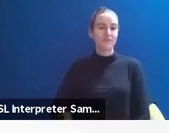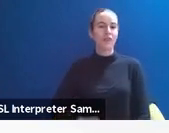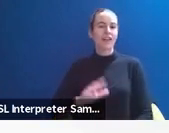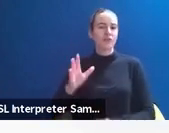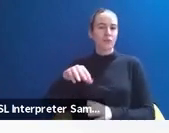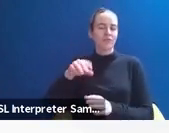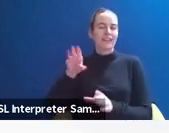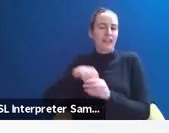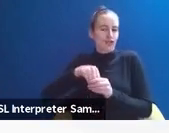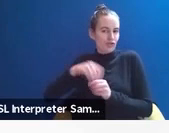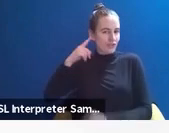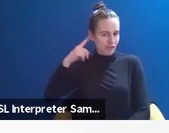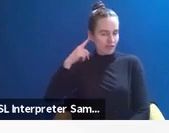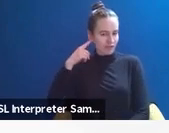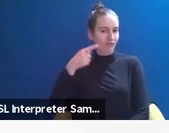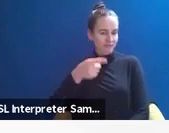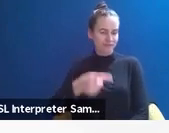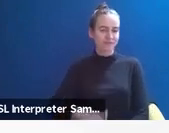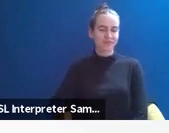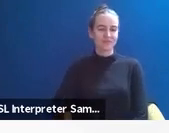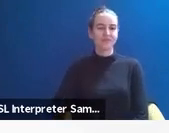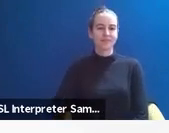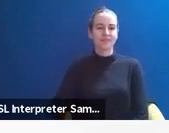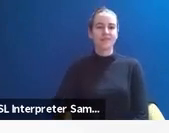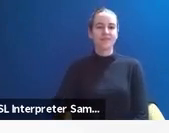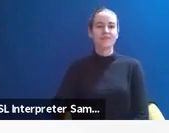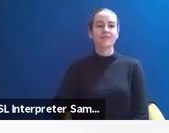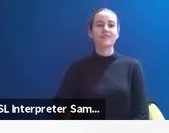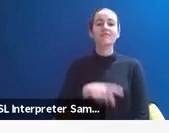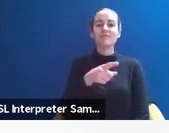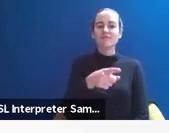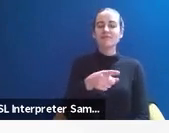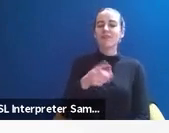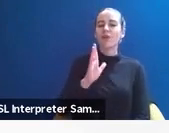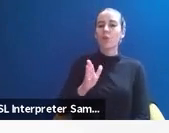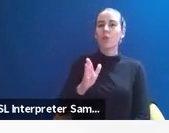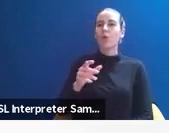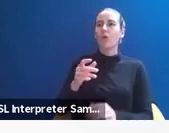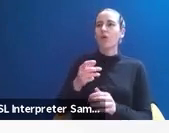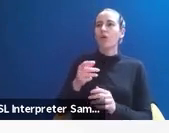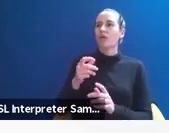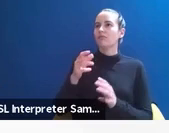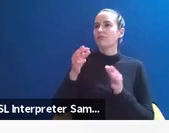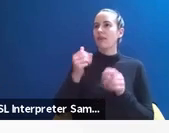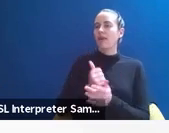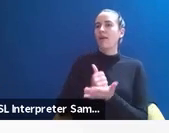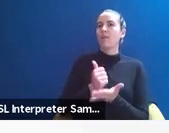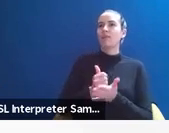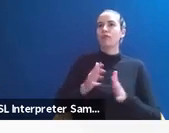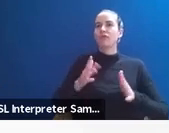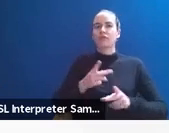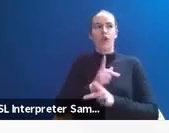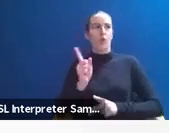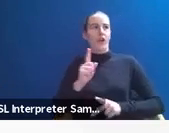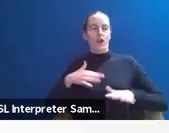vestibular portion of the inner ear. This is the end organ that senses where we are in space. There are three semicircular